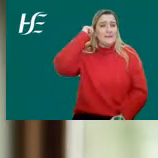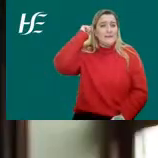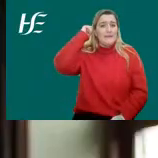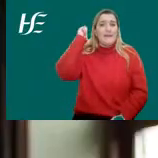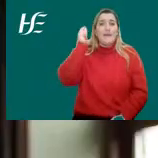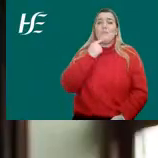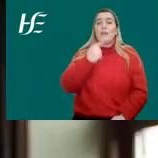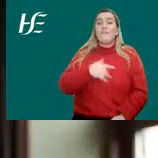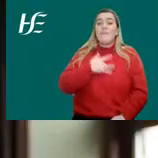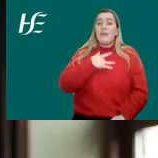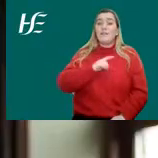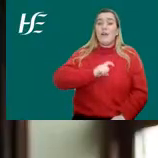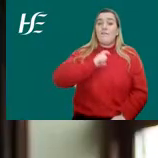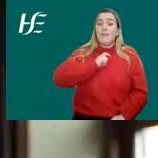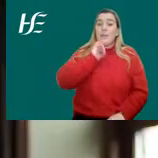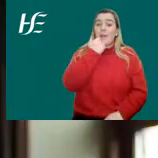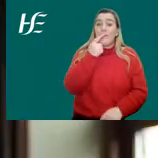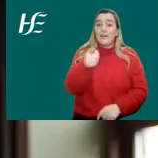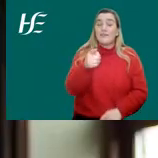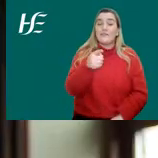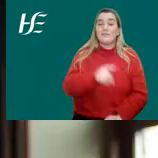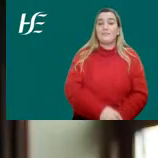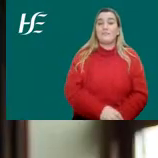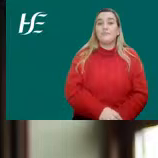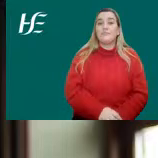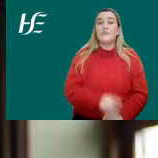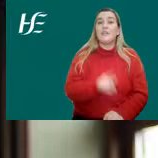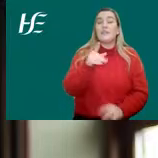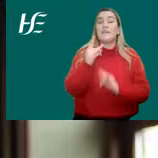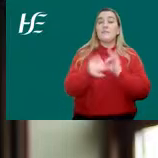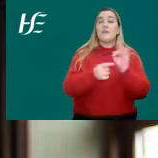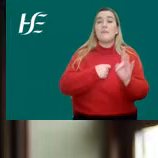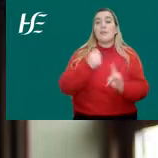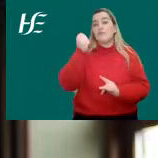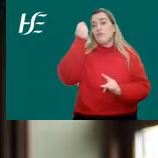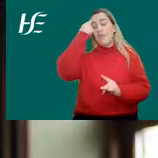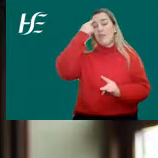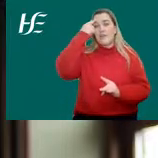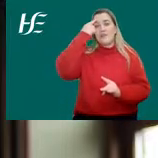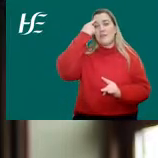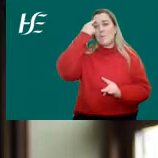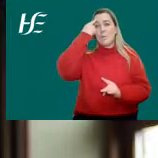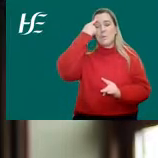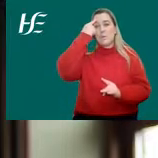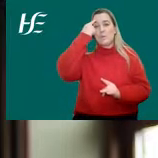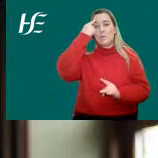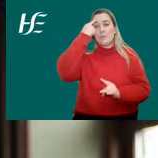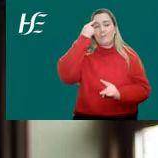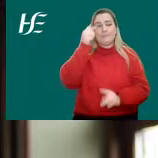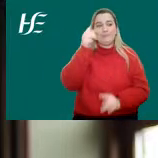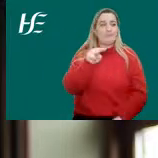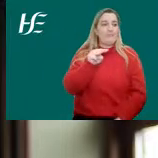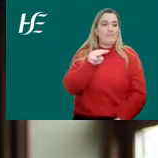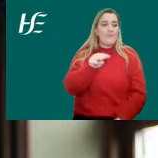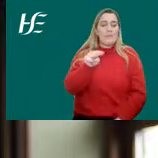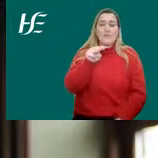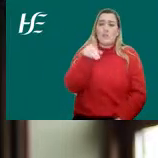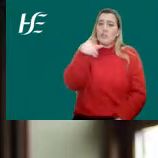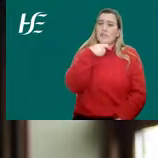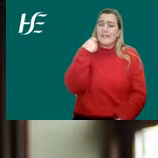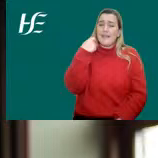of that. I think it made me realise that, like Michelle said to me, basically you should be doing